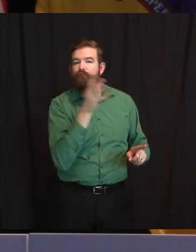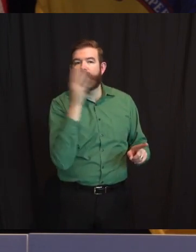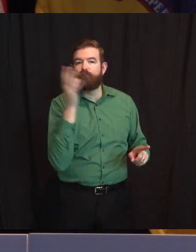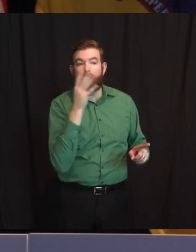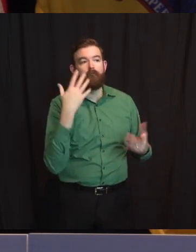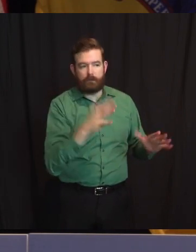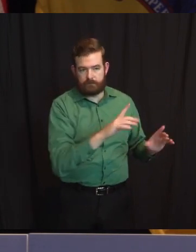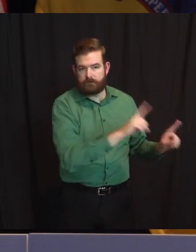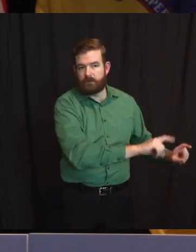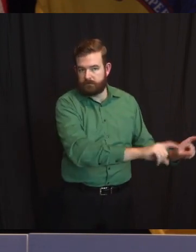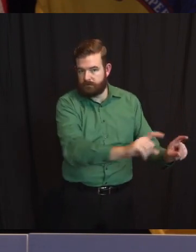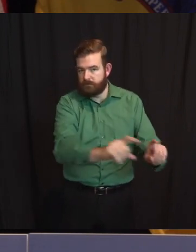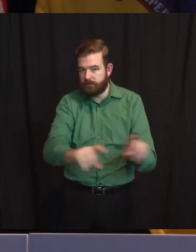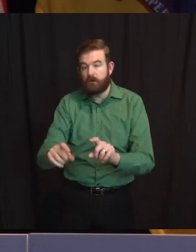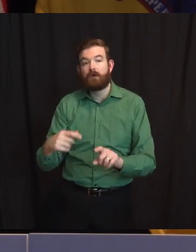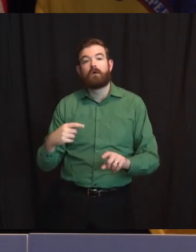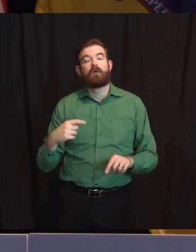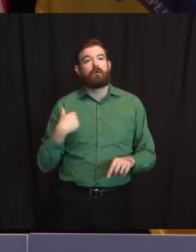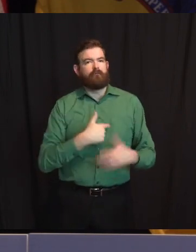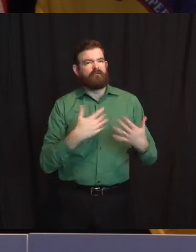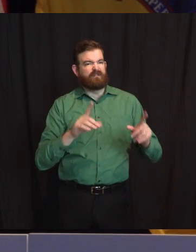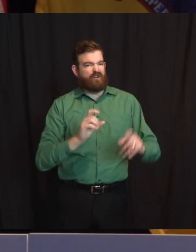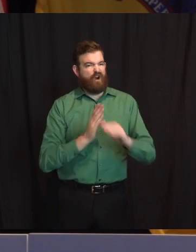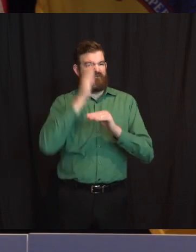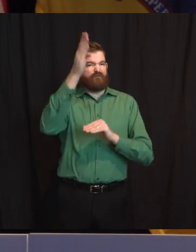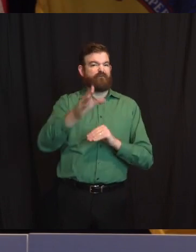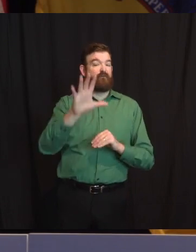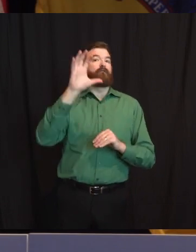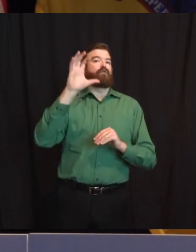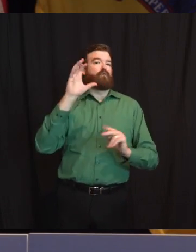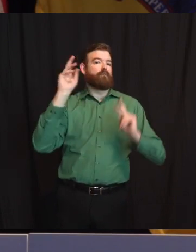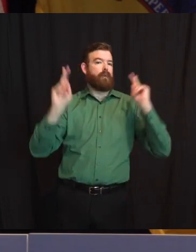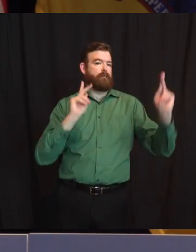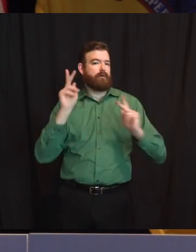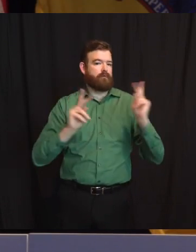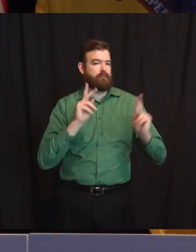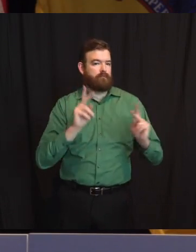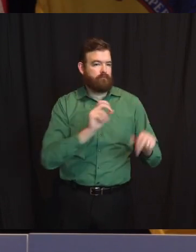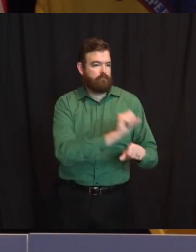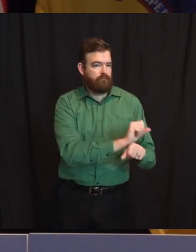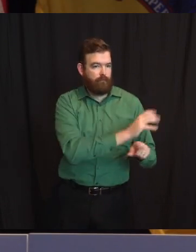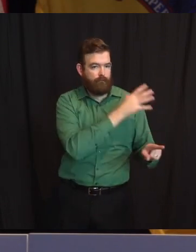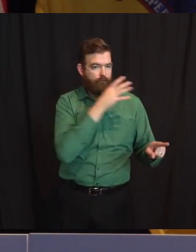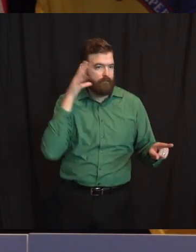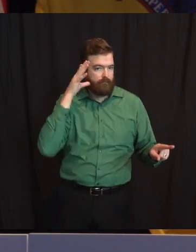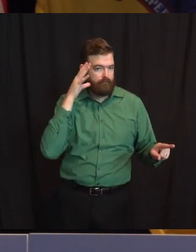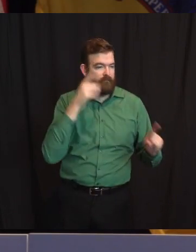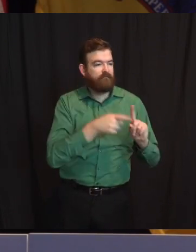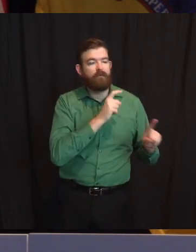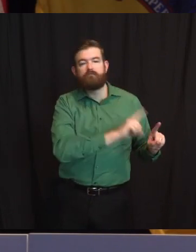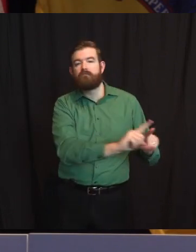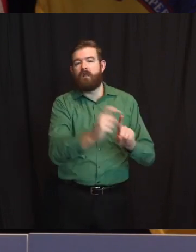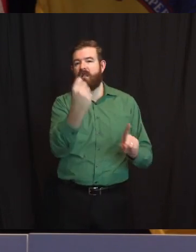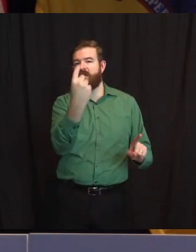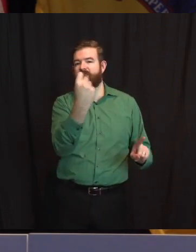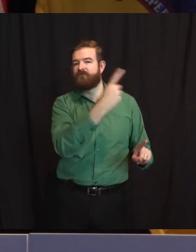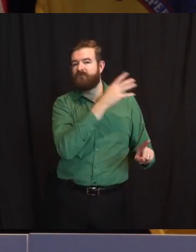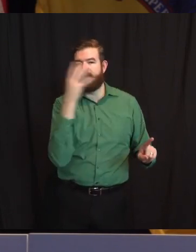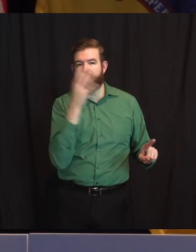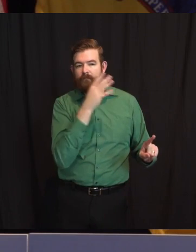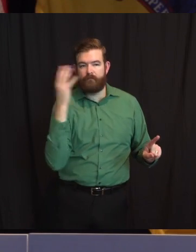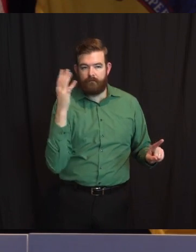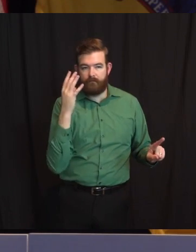tested 507 individuals at 11 farms. 58 have returned as